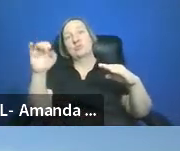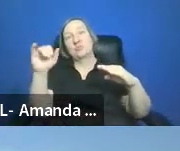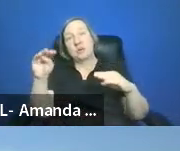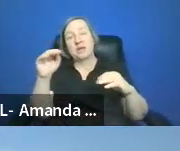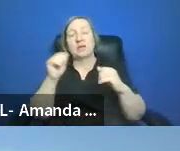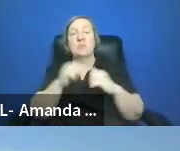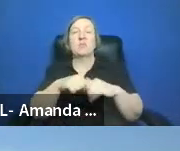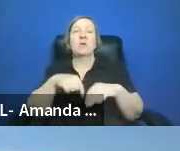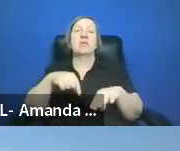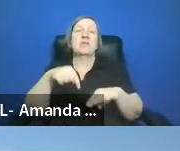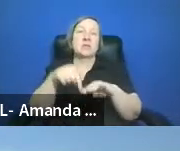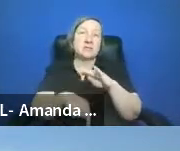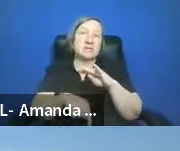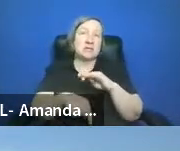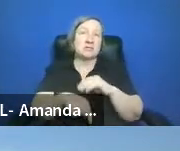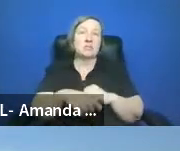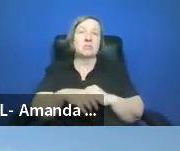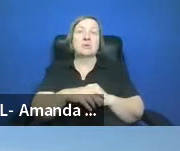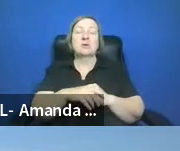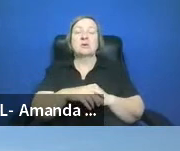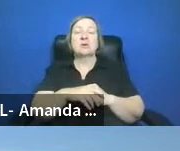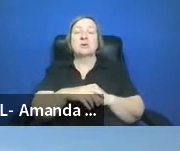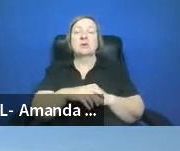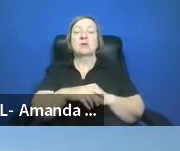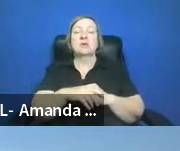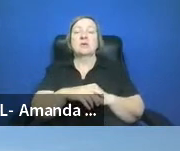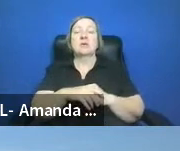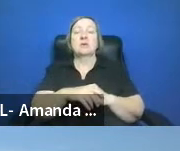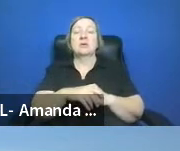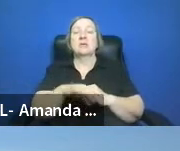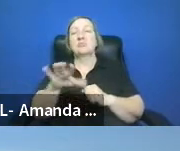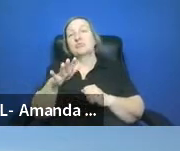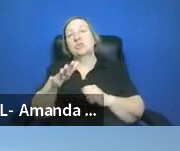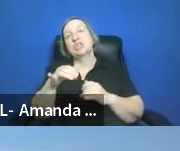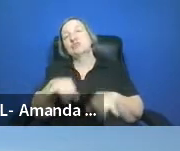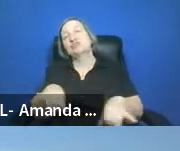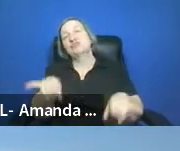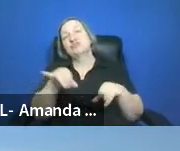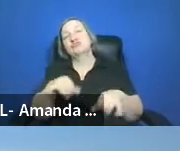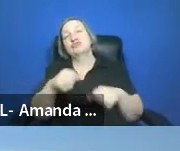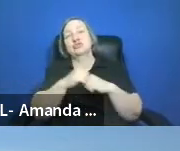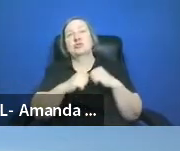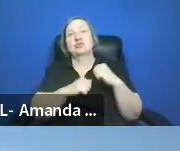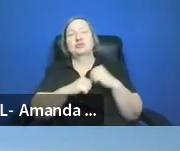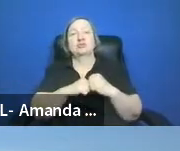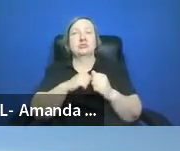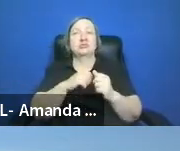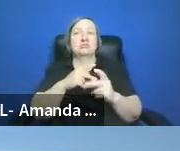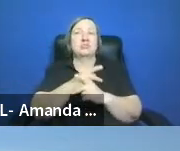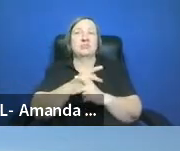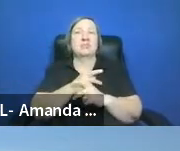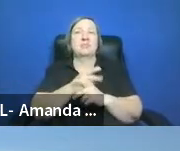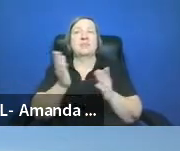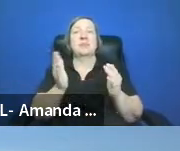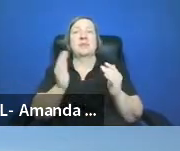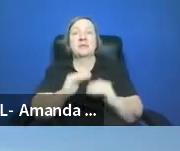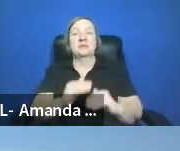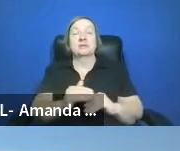deeper section at the piers. That's a fairly common superstructure type. Next one,